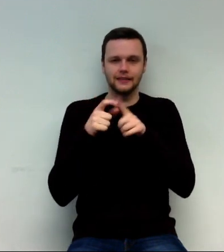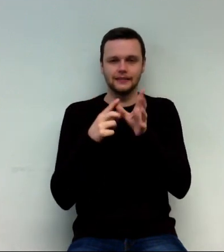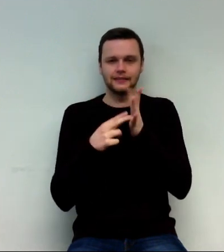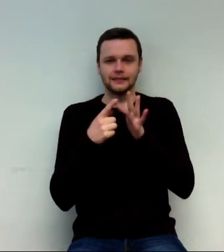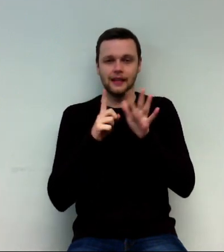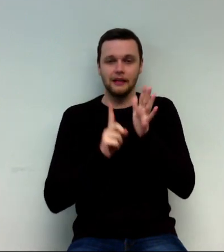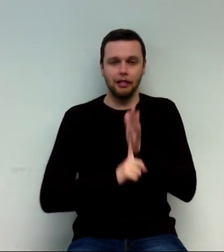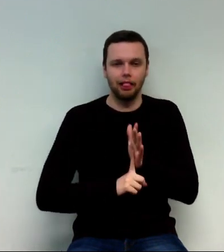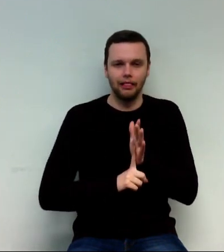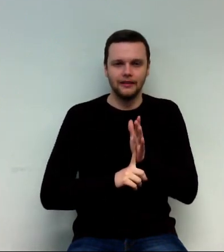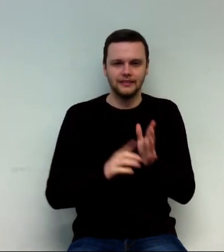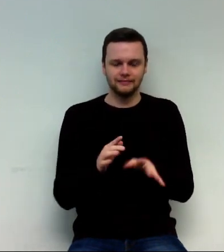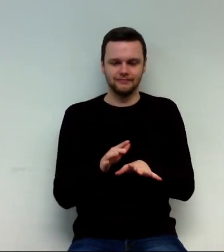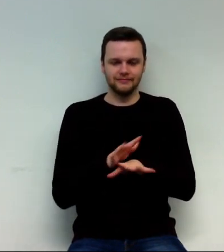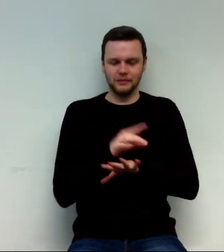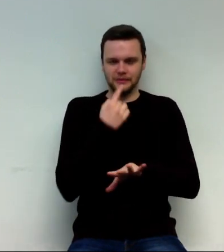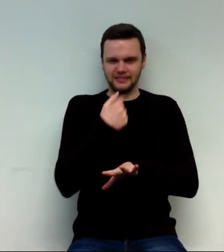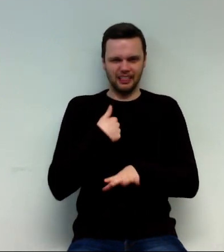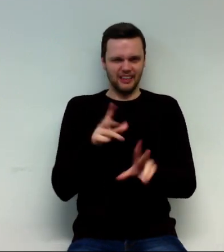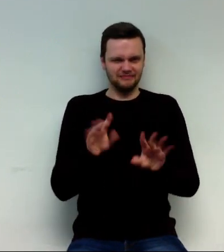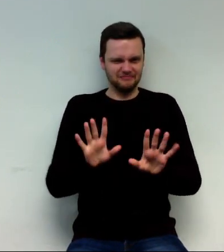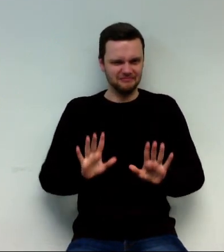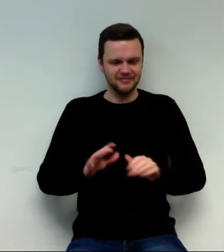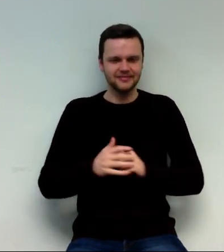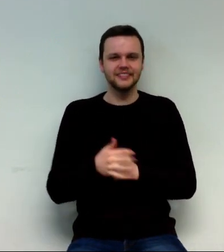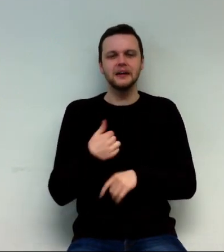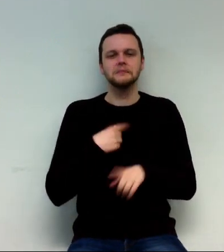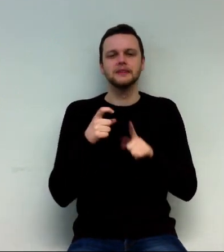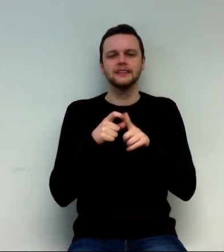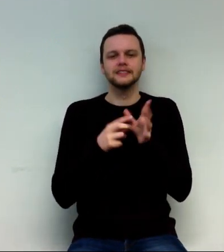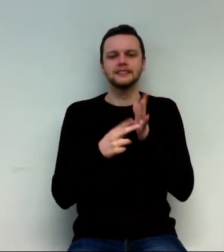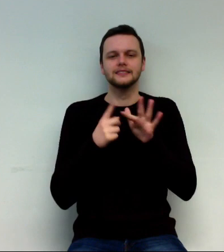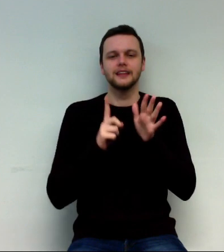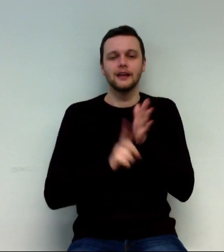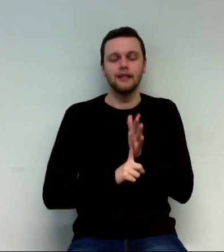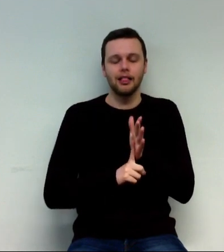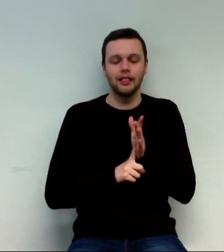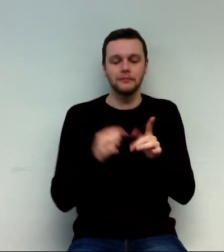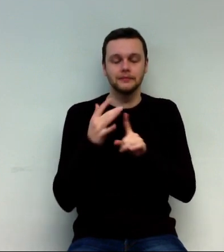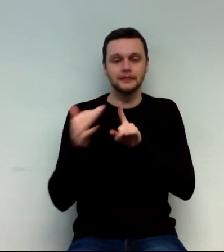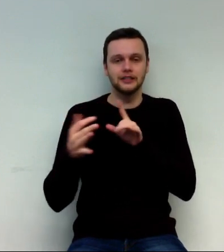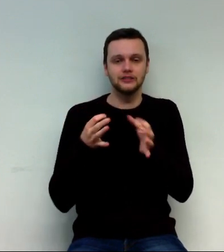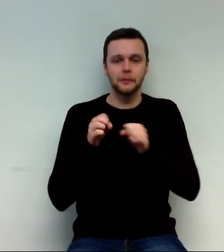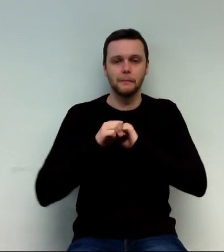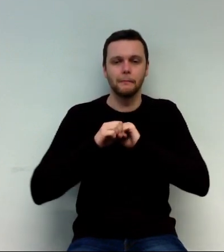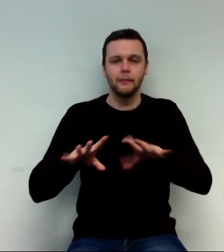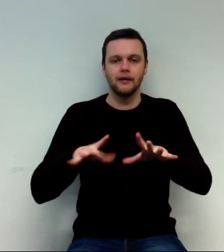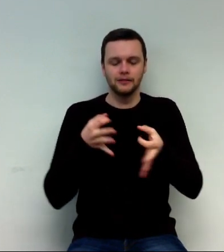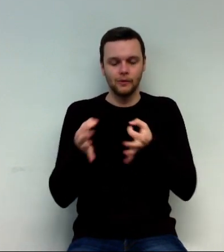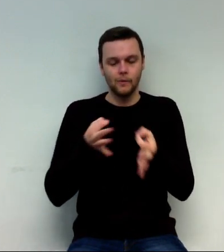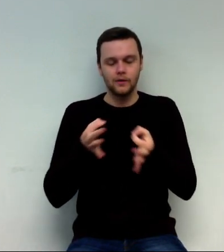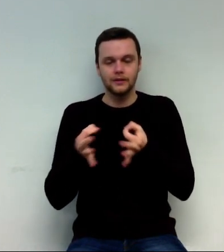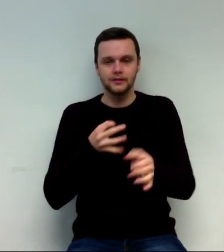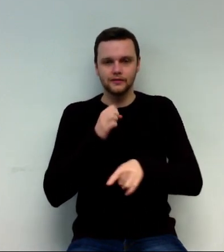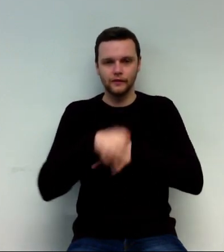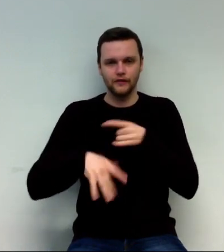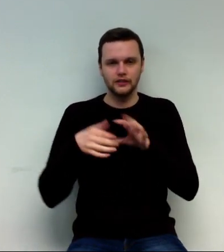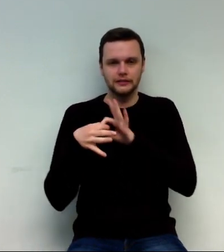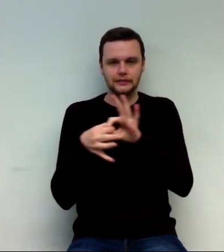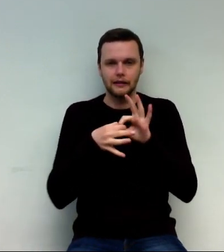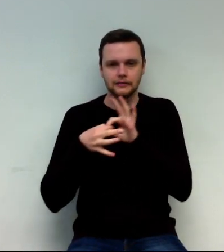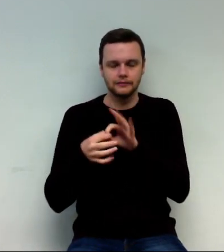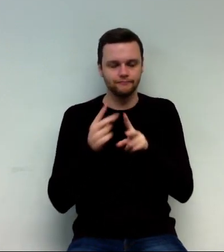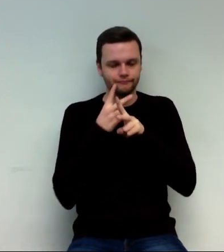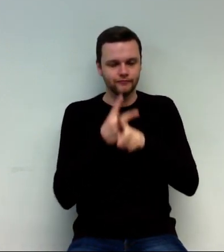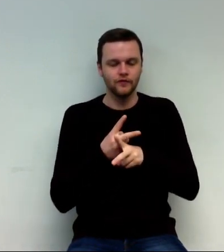use those words myself. I can. My name is Daniel. I'm the Digital Marketing Coordinator here at the Fringe Society. So I look after our social media,